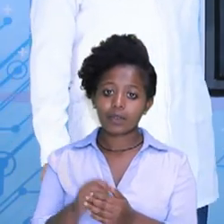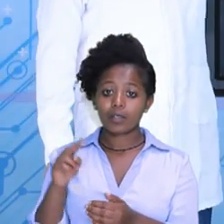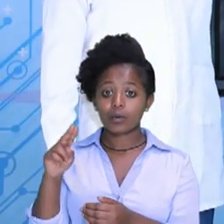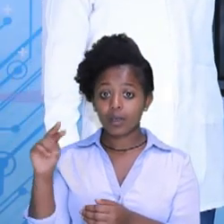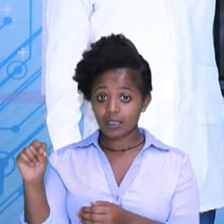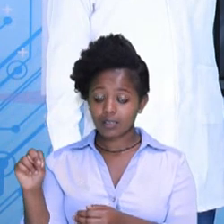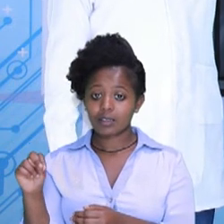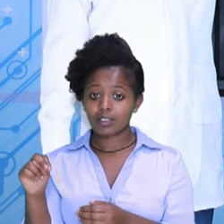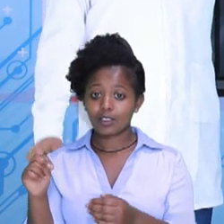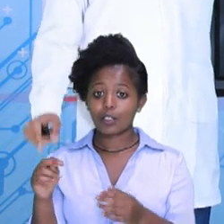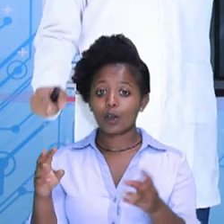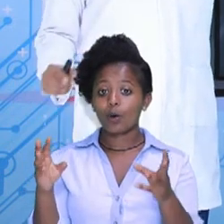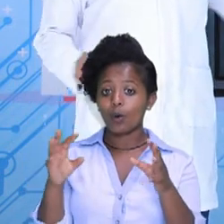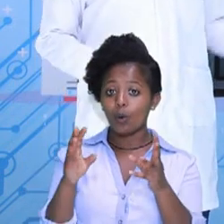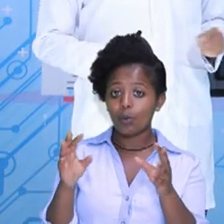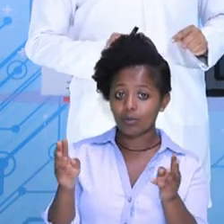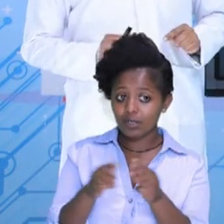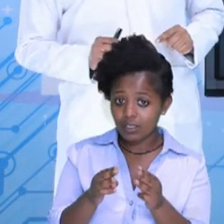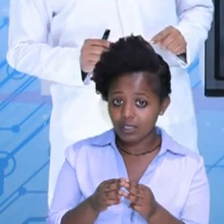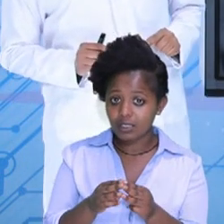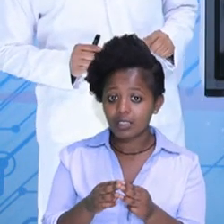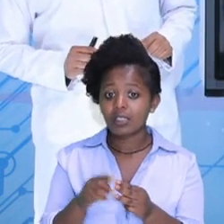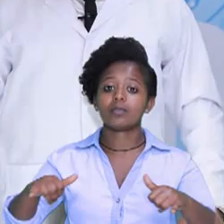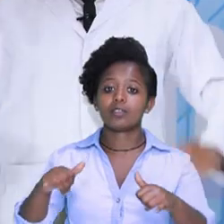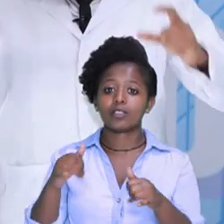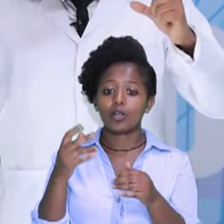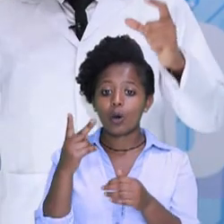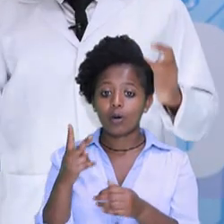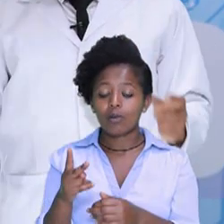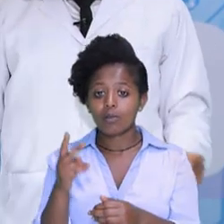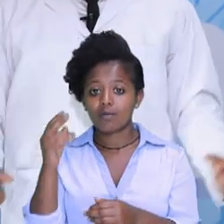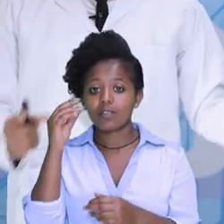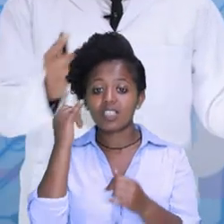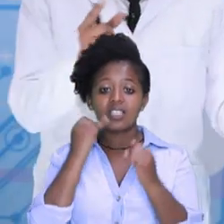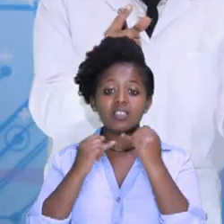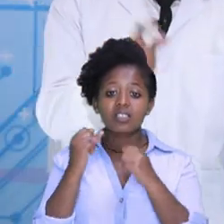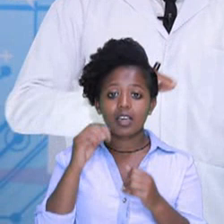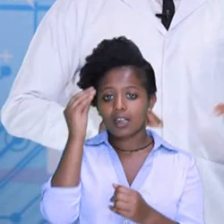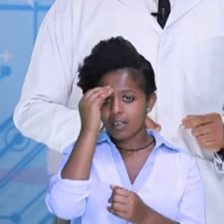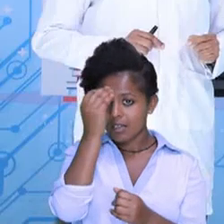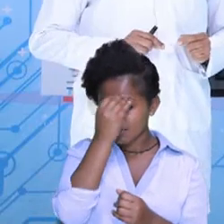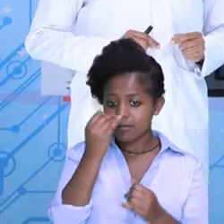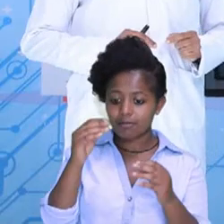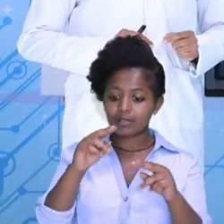UN Commission voted in 1947 Arab state and Jew